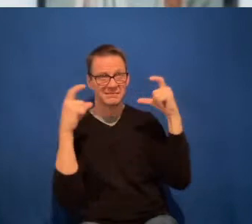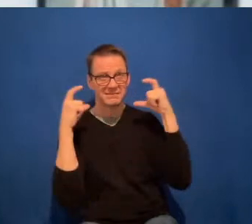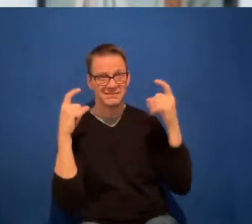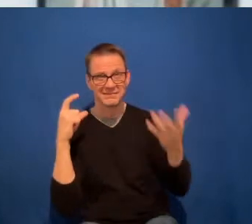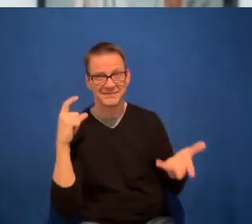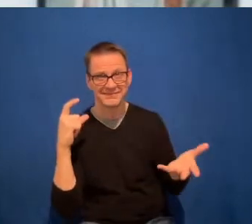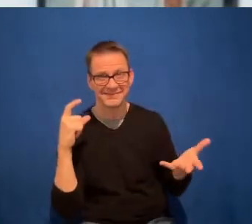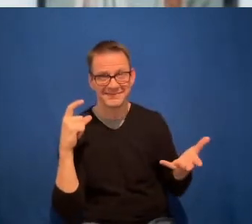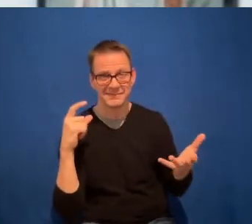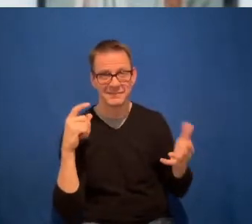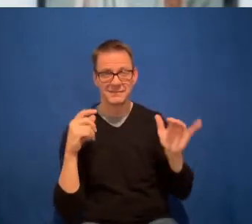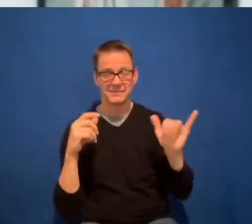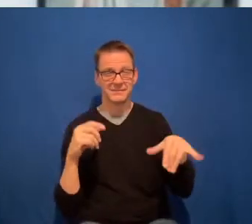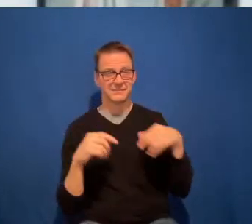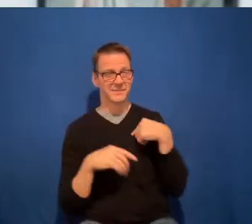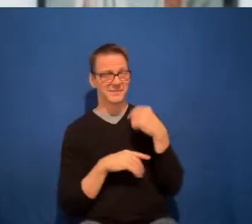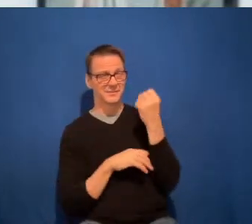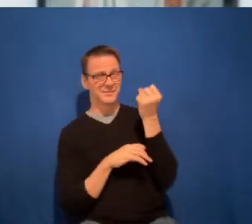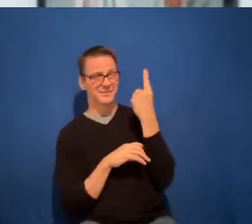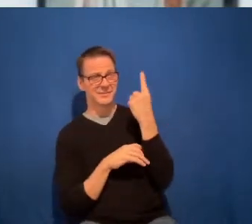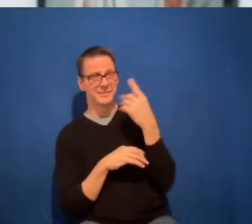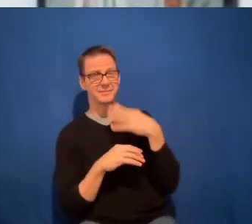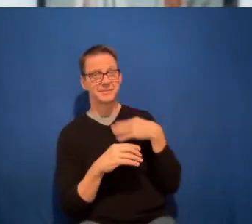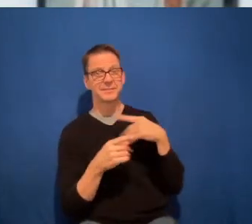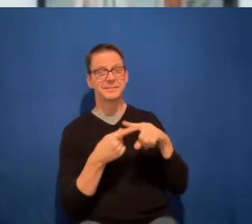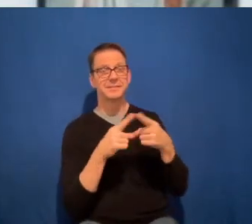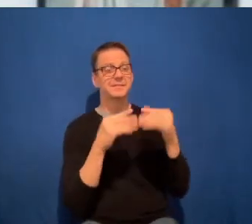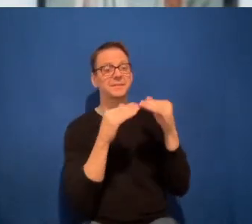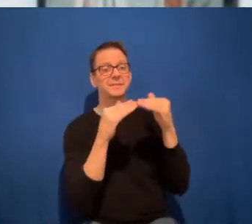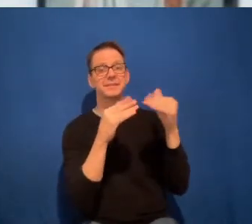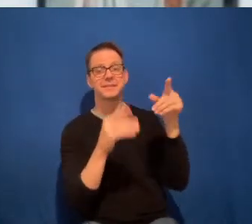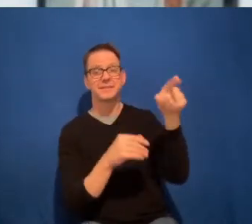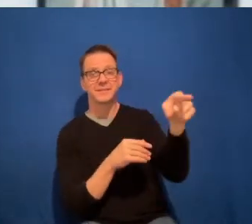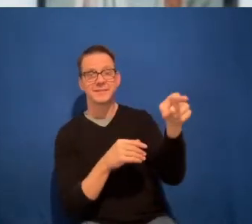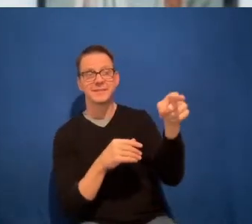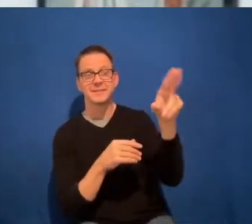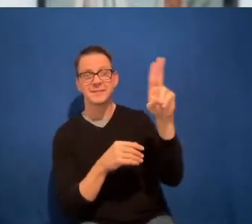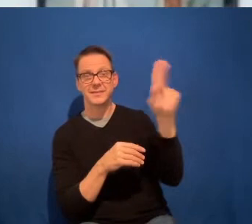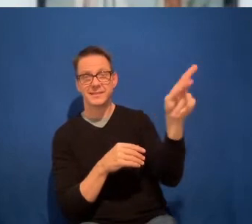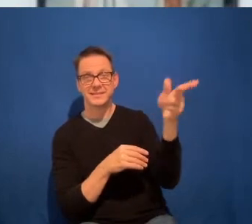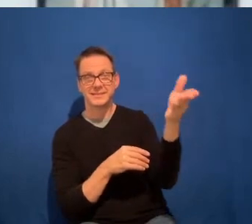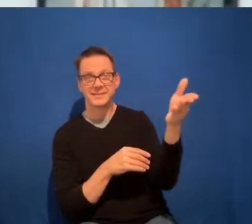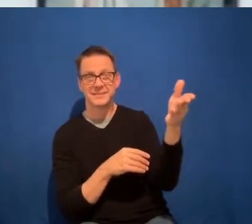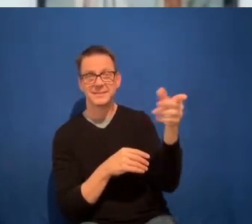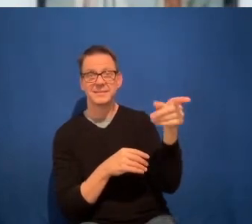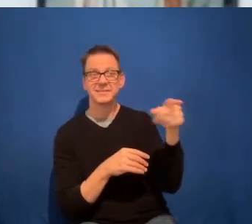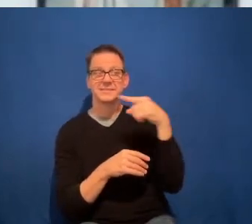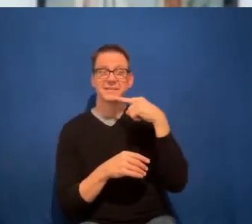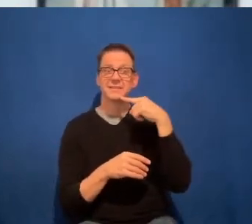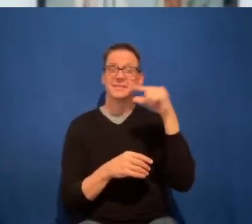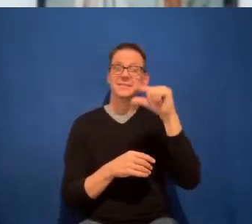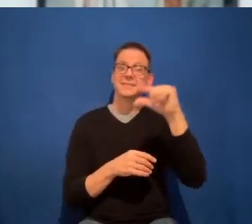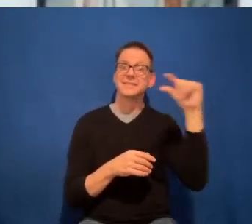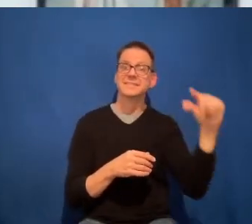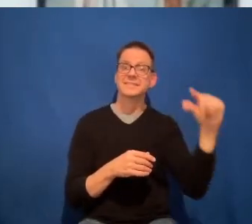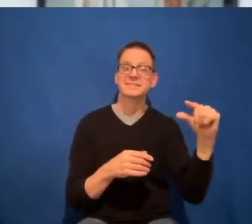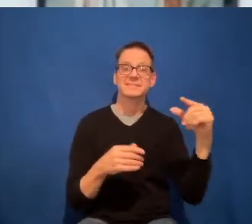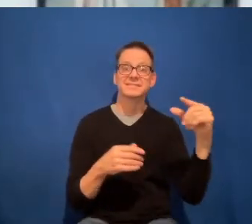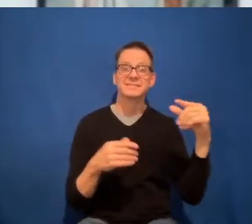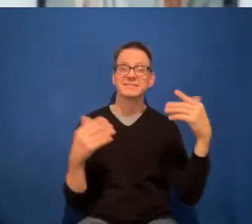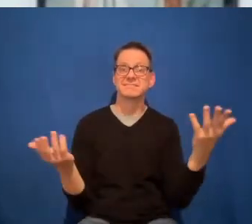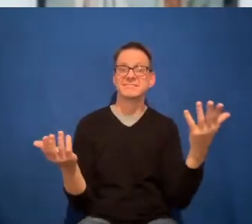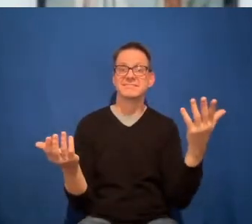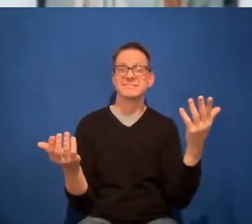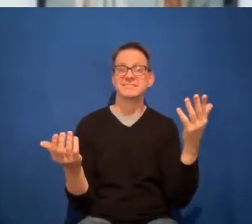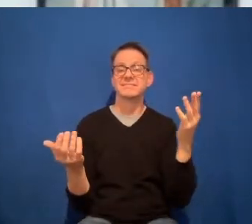I understand from my friends and colleagues that are there, that the government has really decided to make this a political